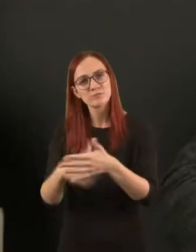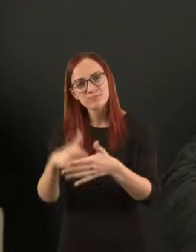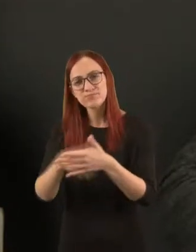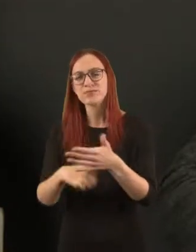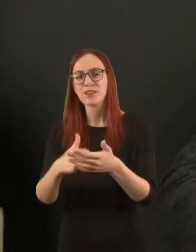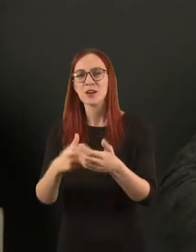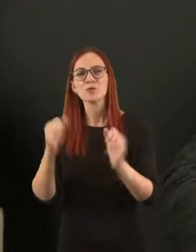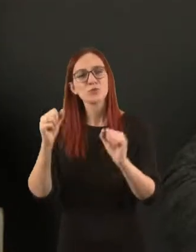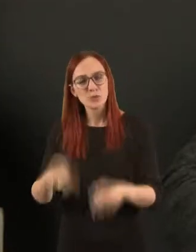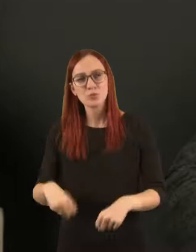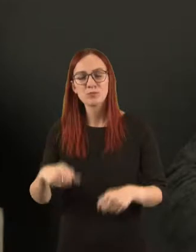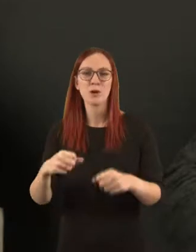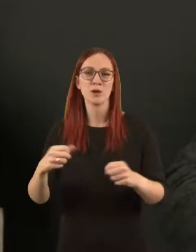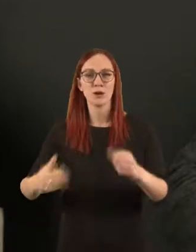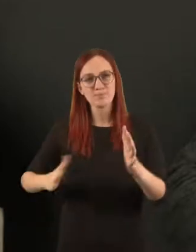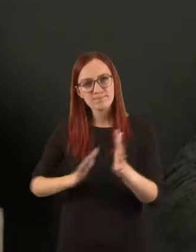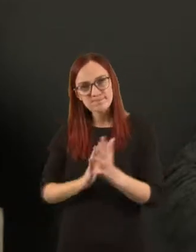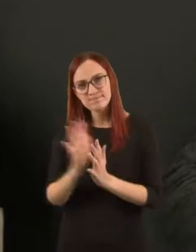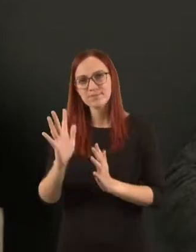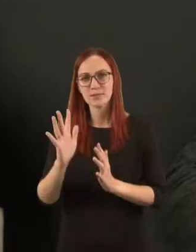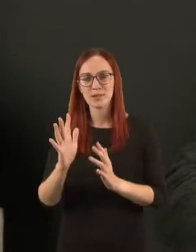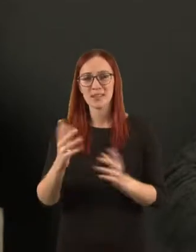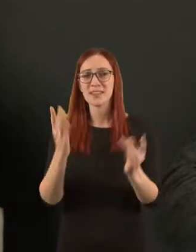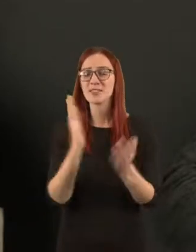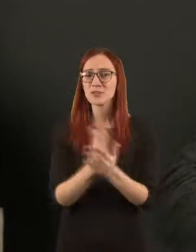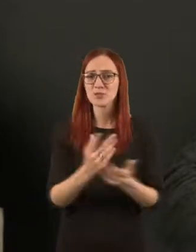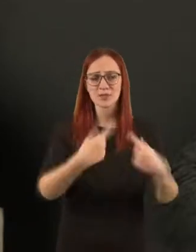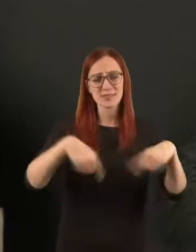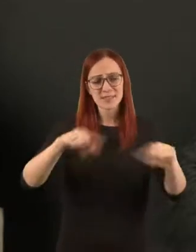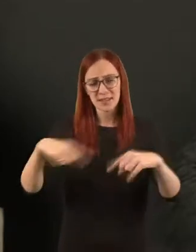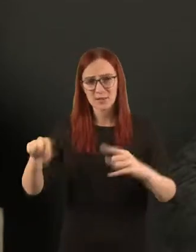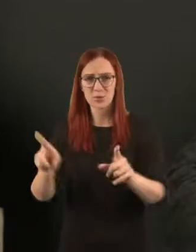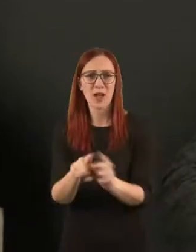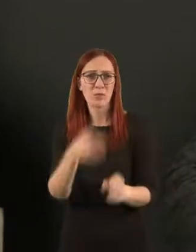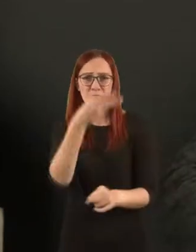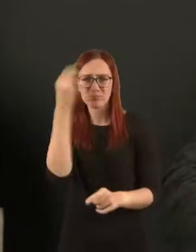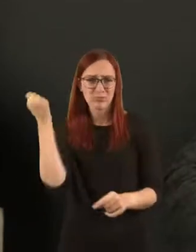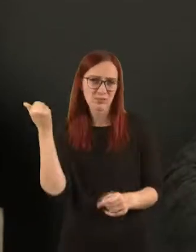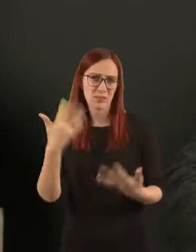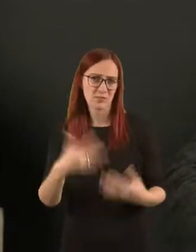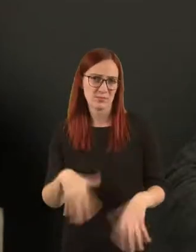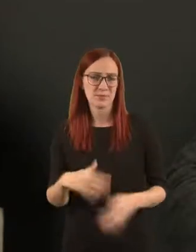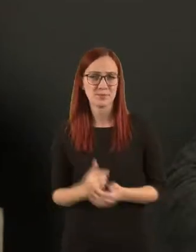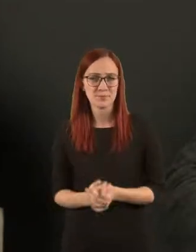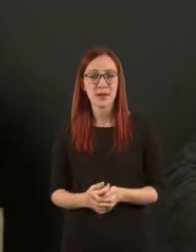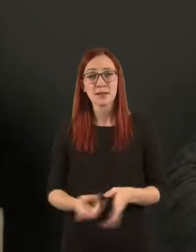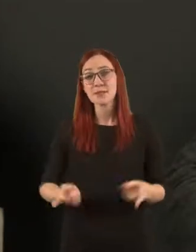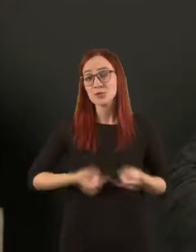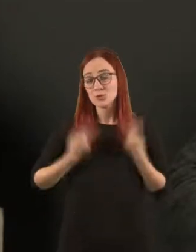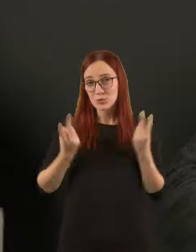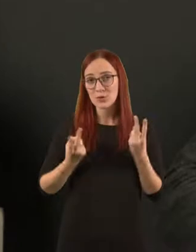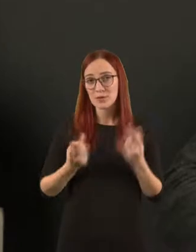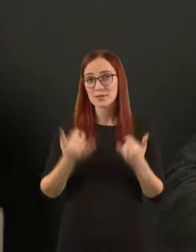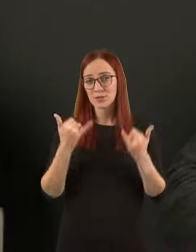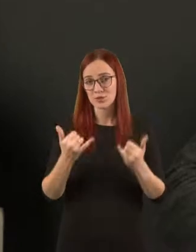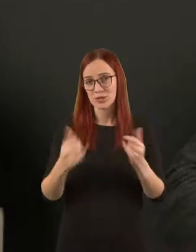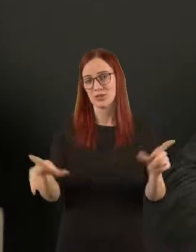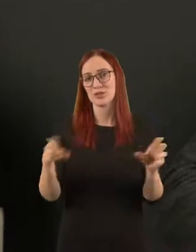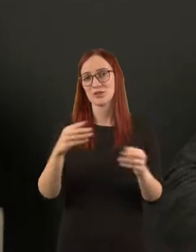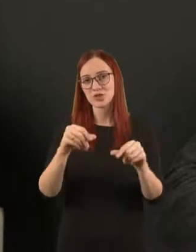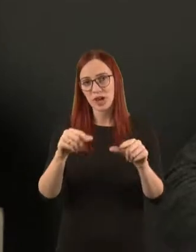is well advanced in solving many of the issues. But there is a lot more work to be